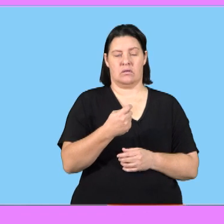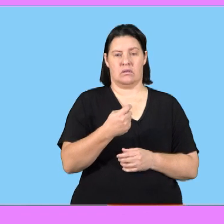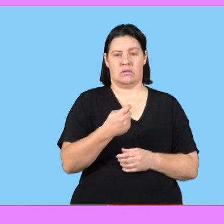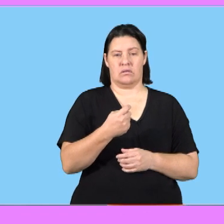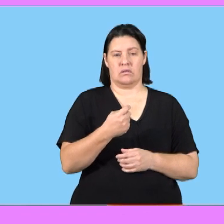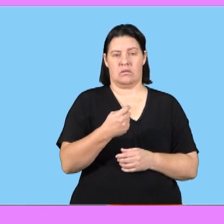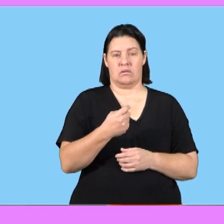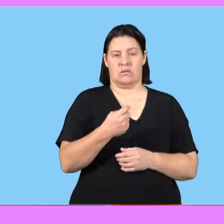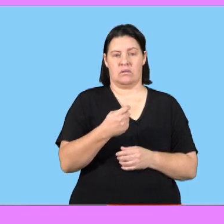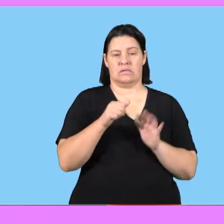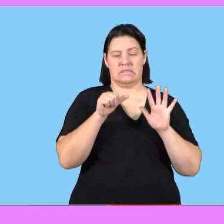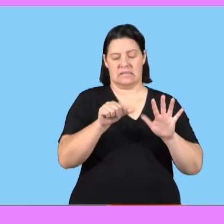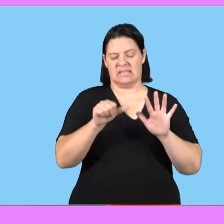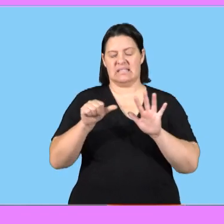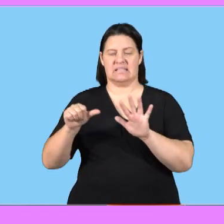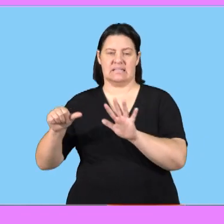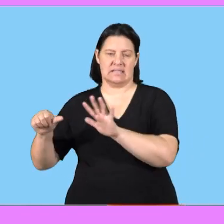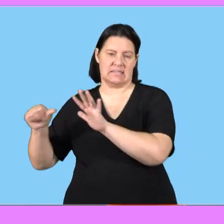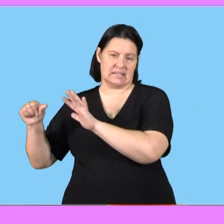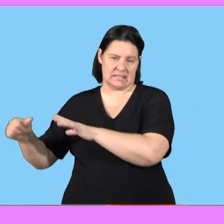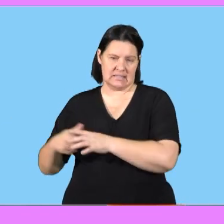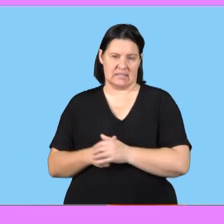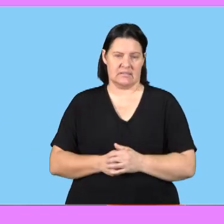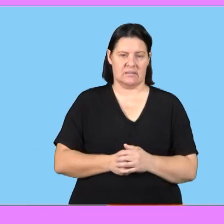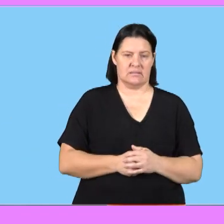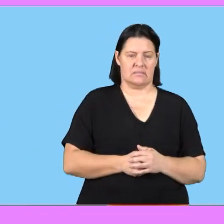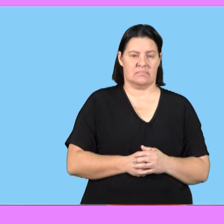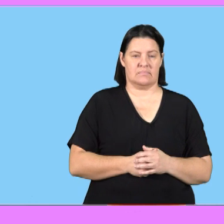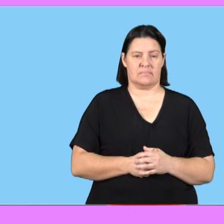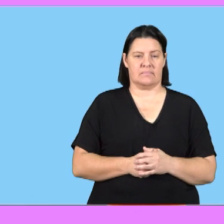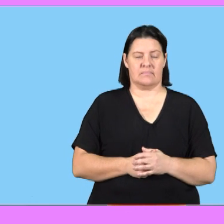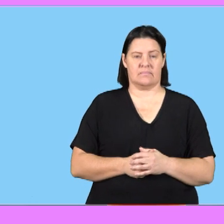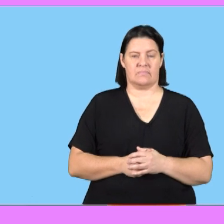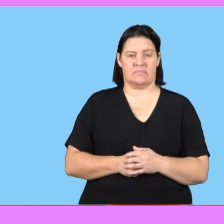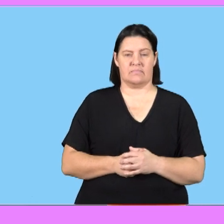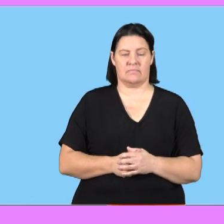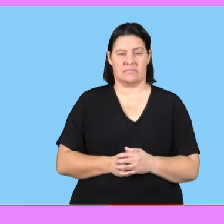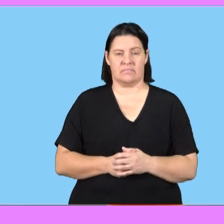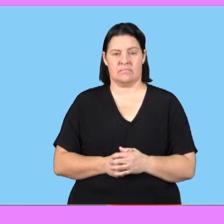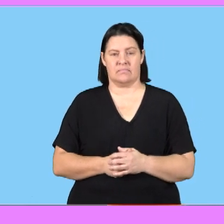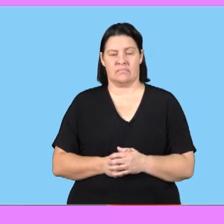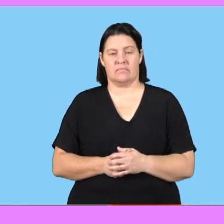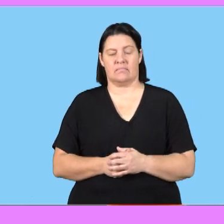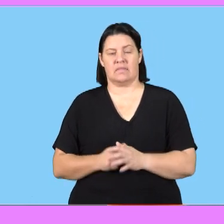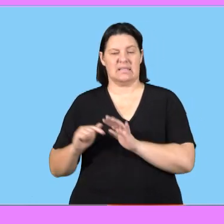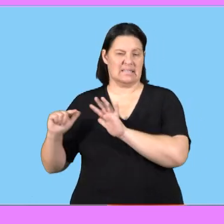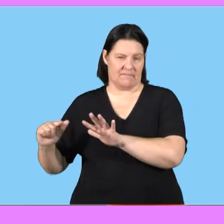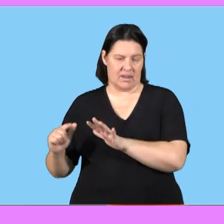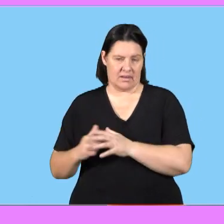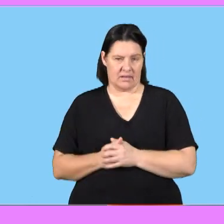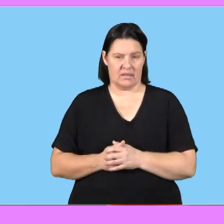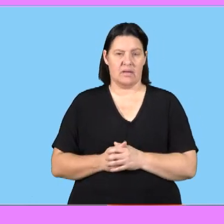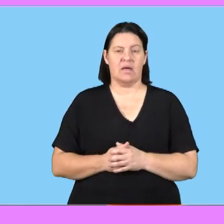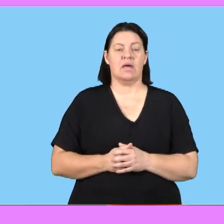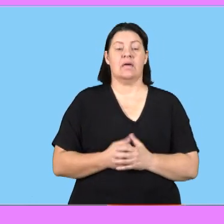1,2468. You have 1, 2, 3, 4, 5, 6, 7, 8, and a 7. So this is